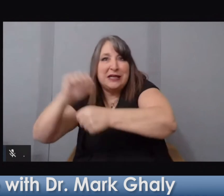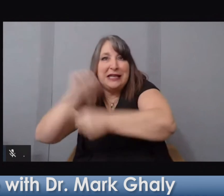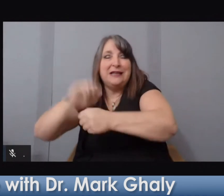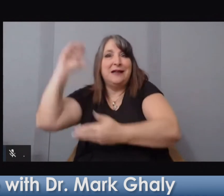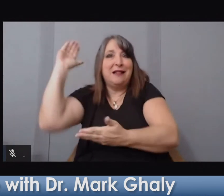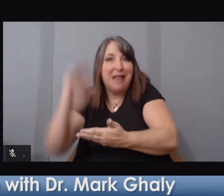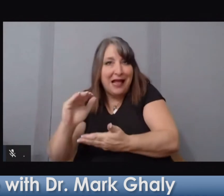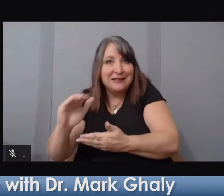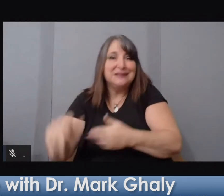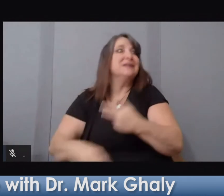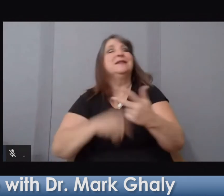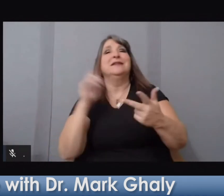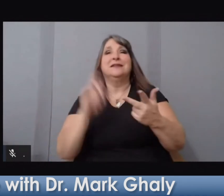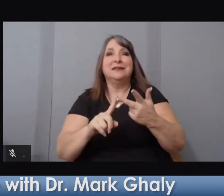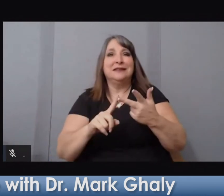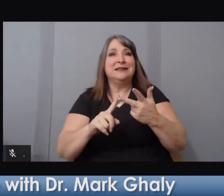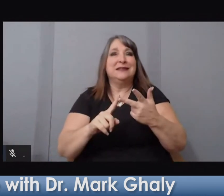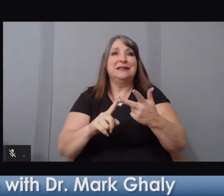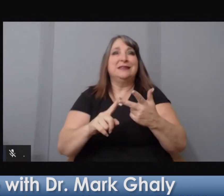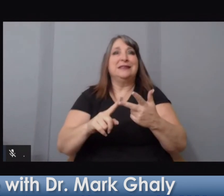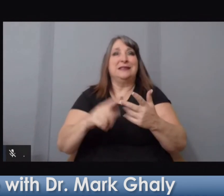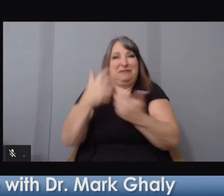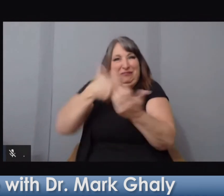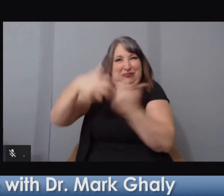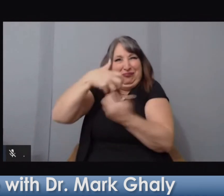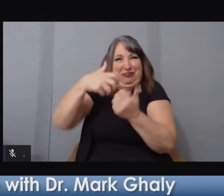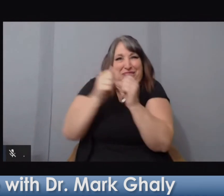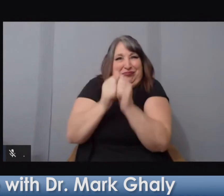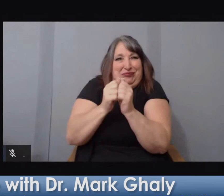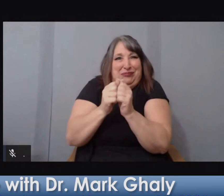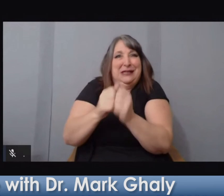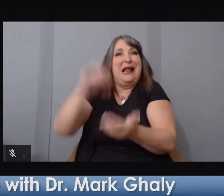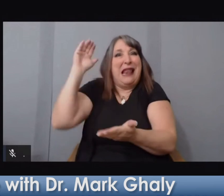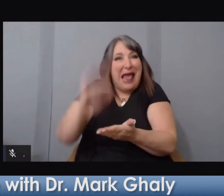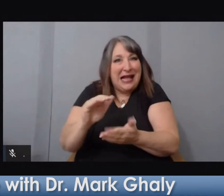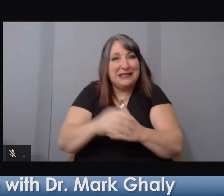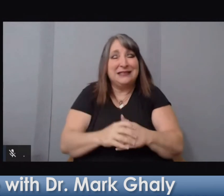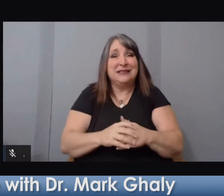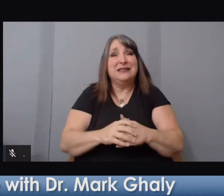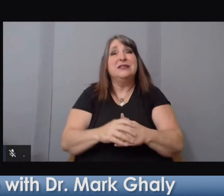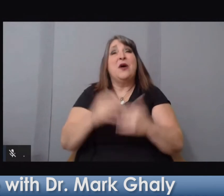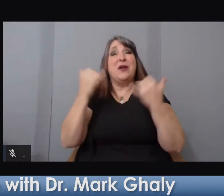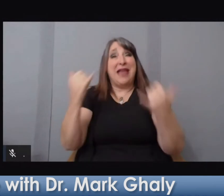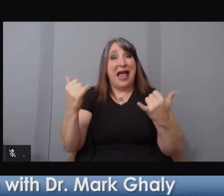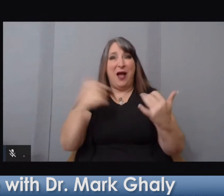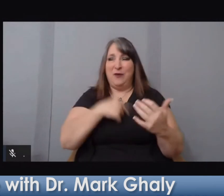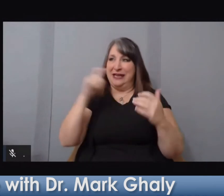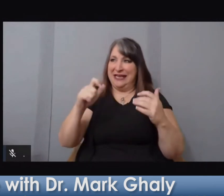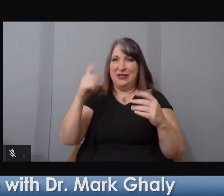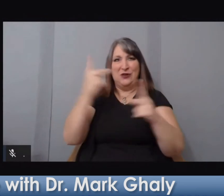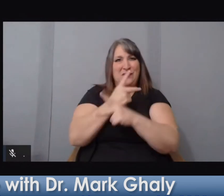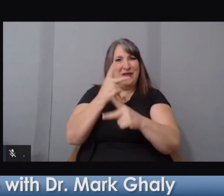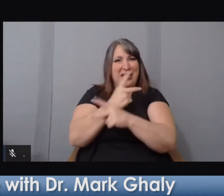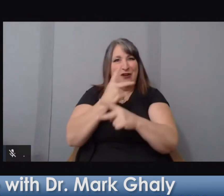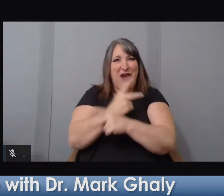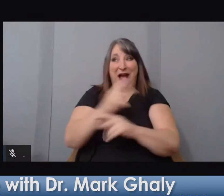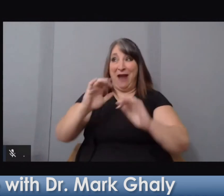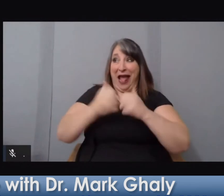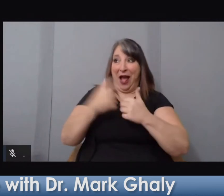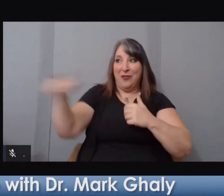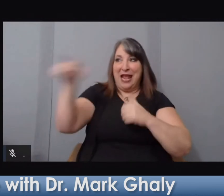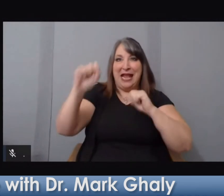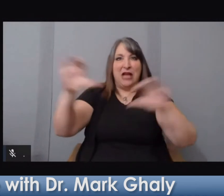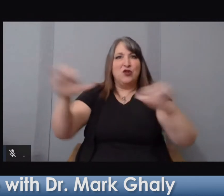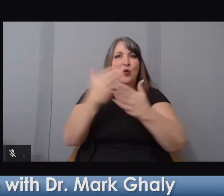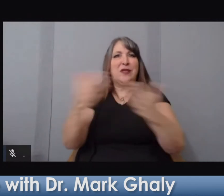are opportunities to do isolation a little bit differently. Although we know that if you can isolate completely for 14